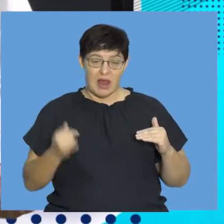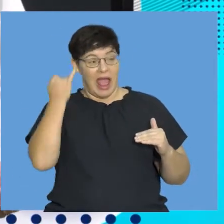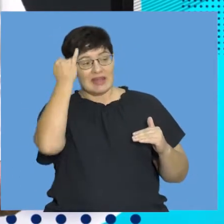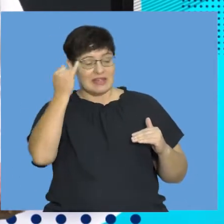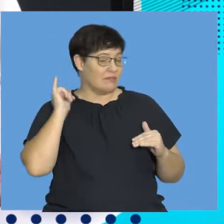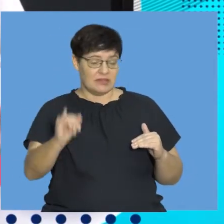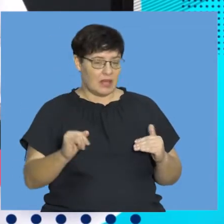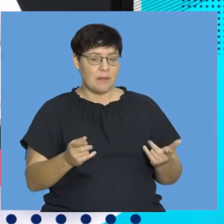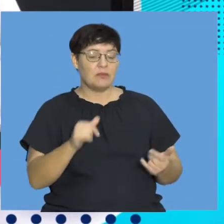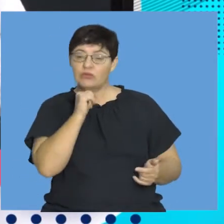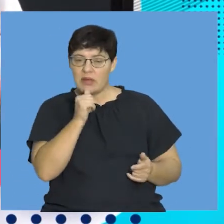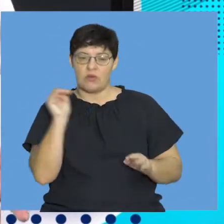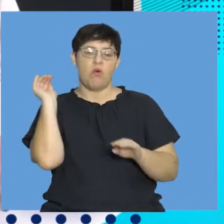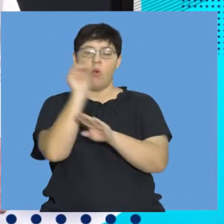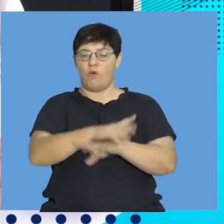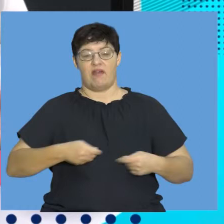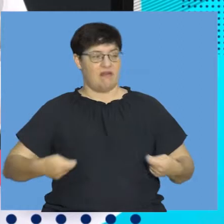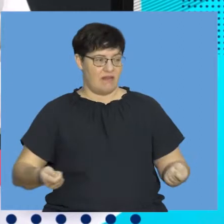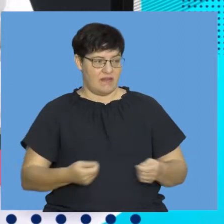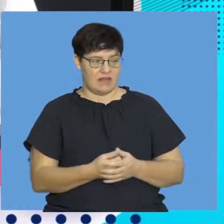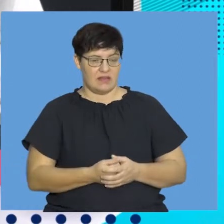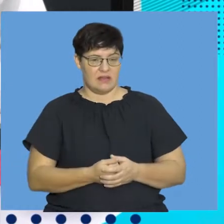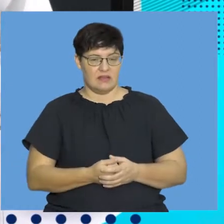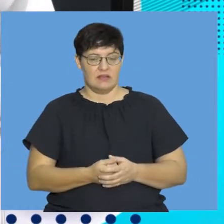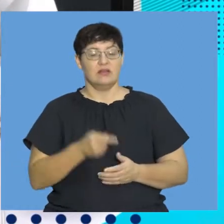overspent the budget. This means, therefore, that you